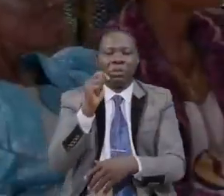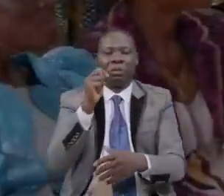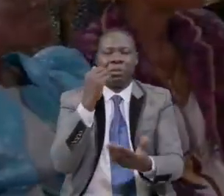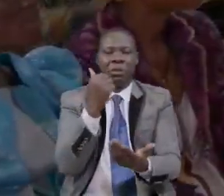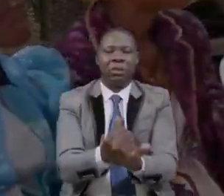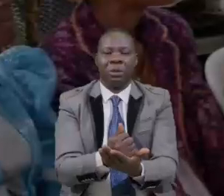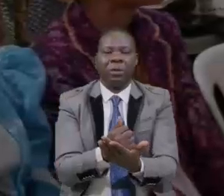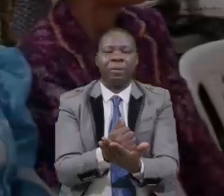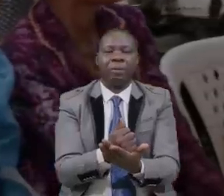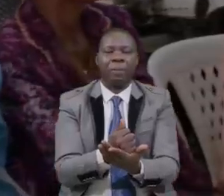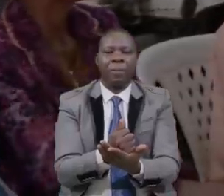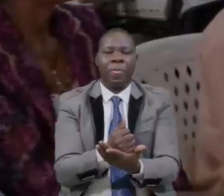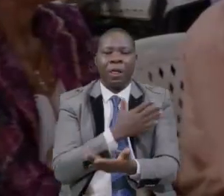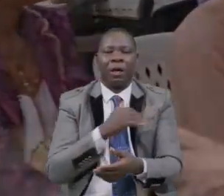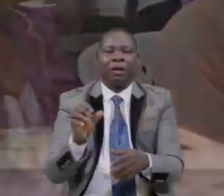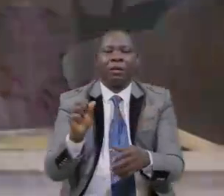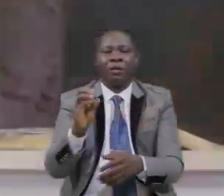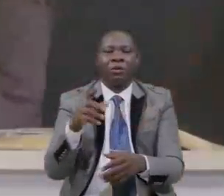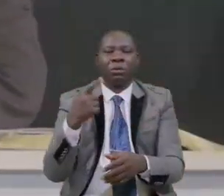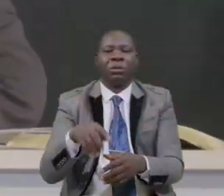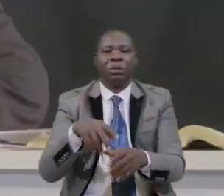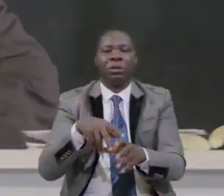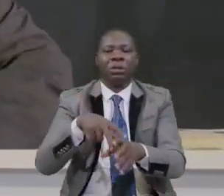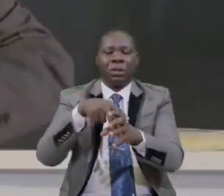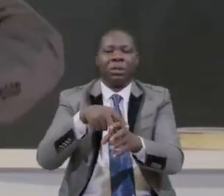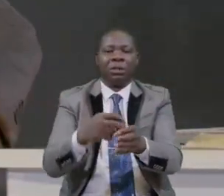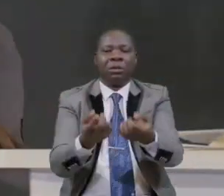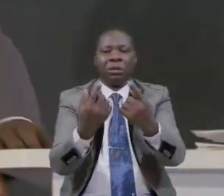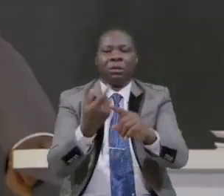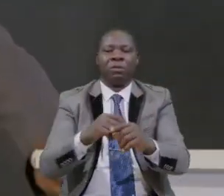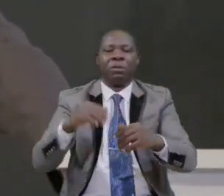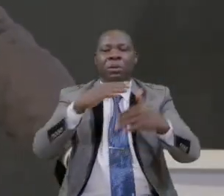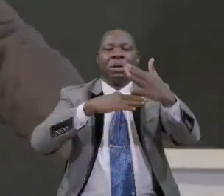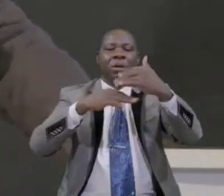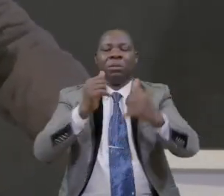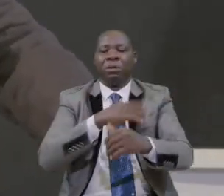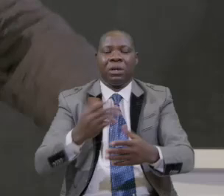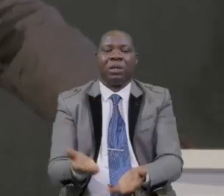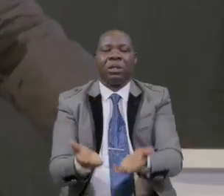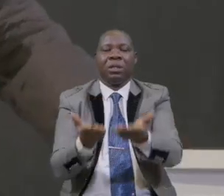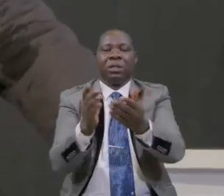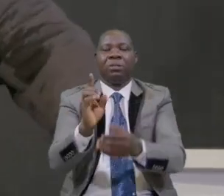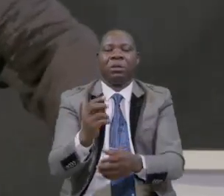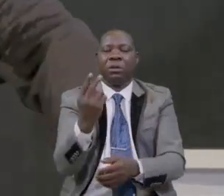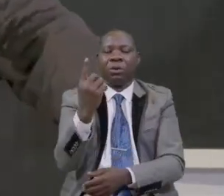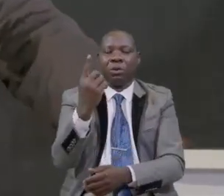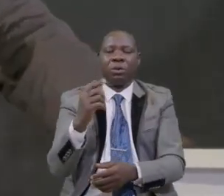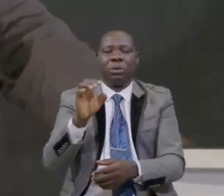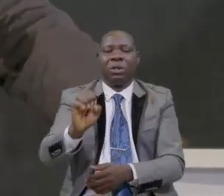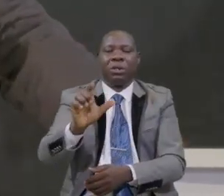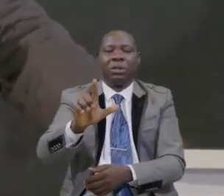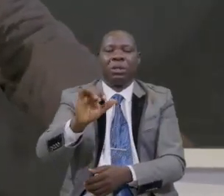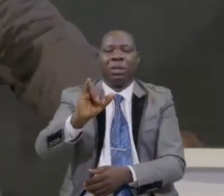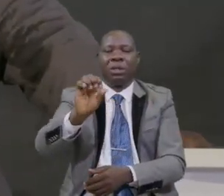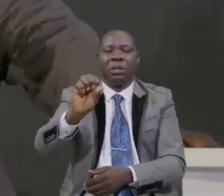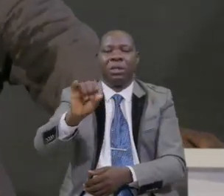And so the chariot came from above and lifted up Elijah. And Elijah did not lay